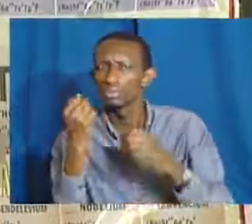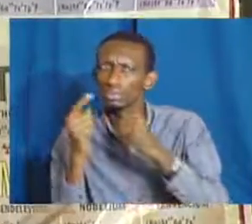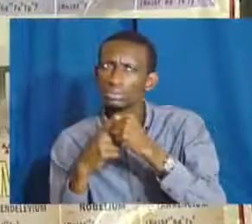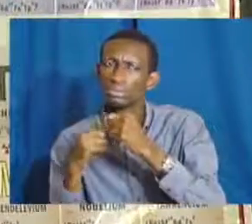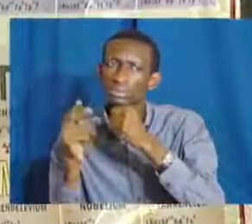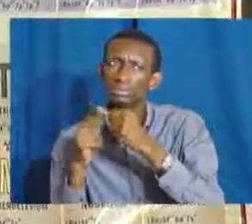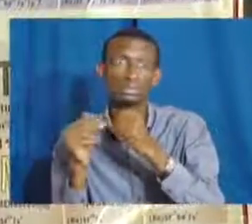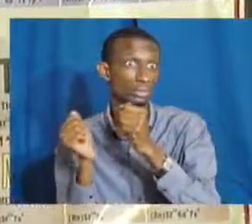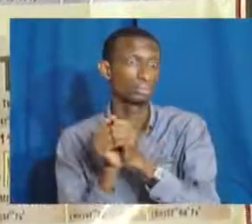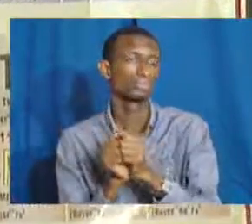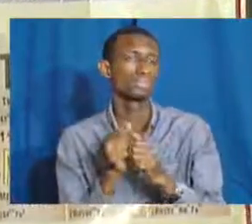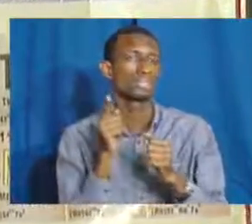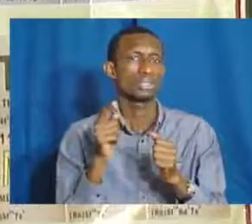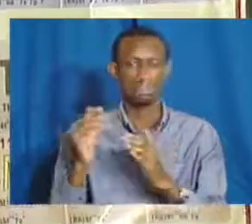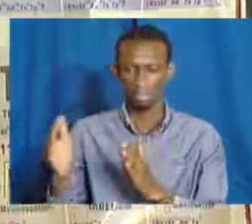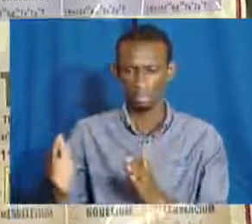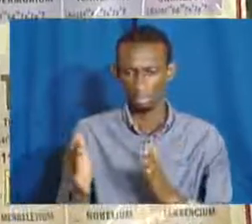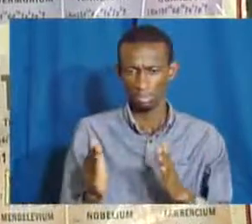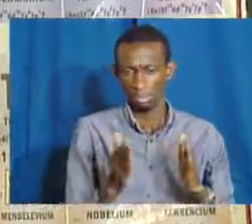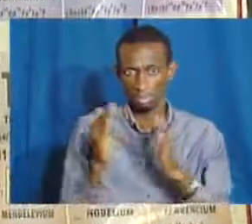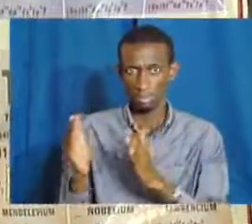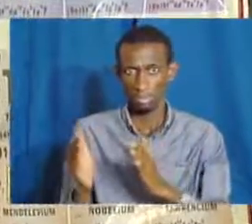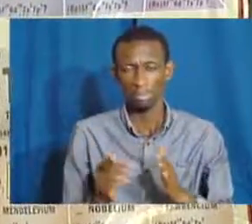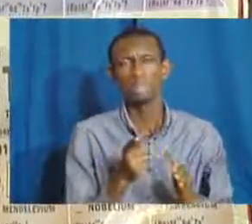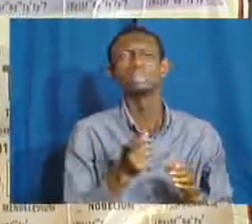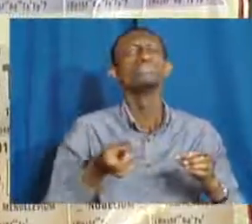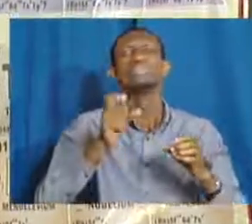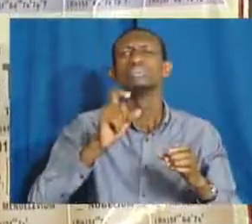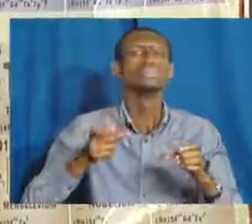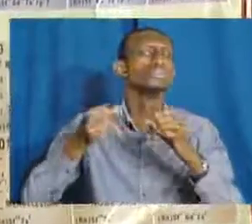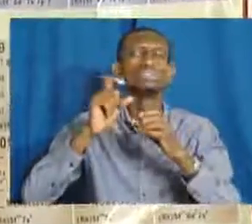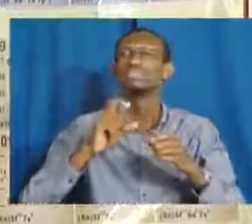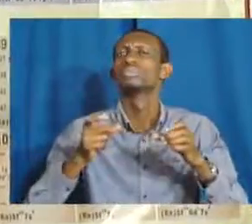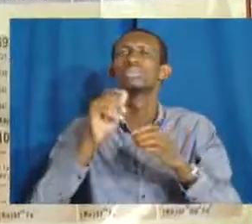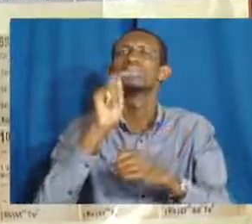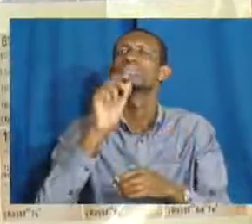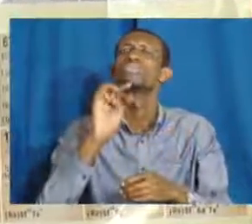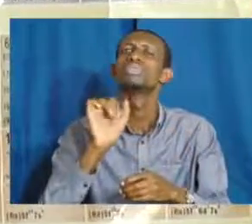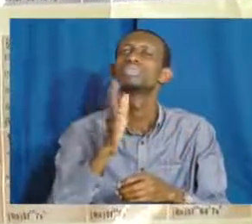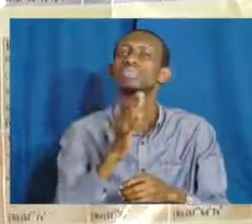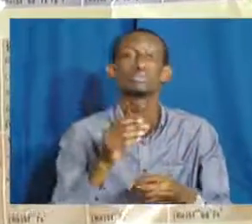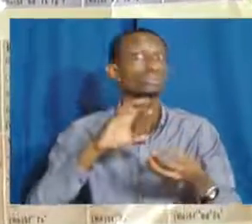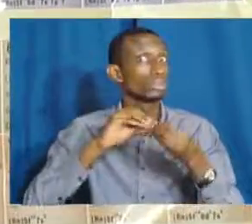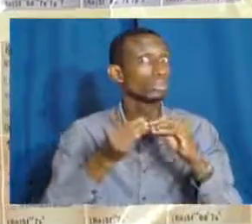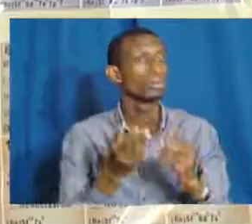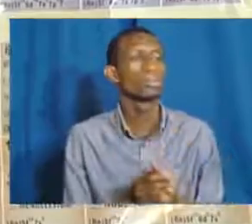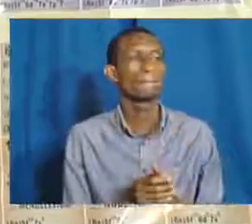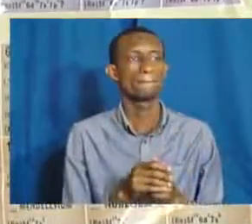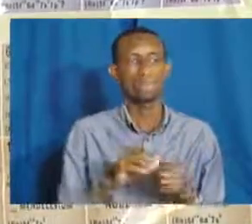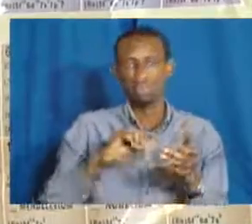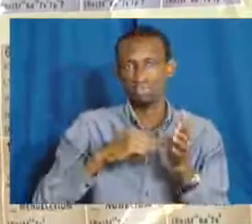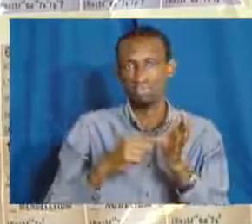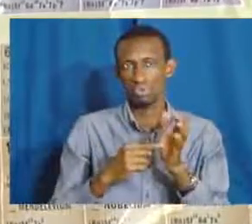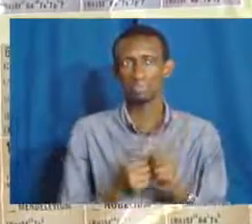That arrangement is in increasing atomic numbers. These figures you see, like